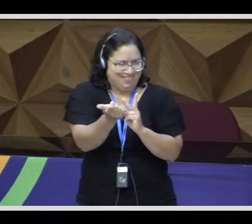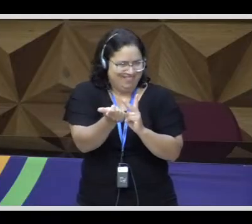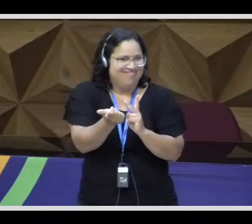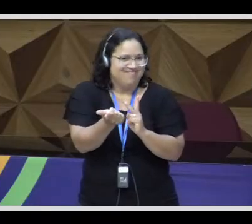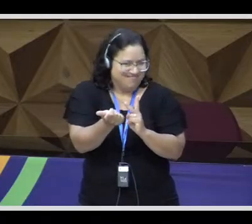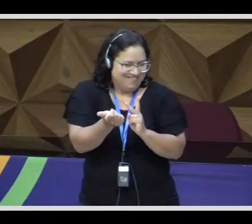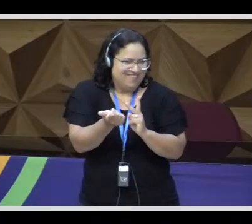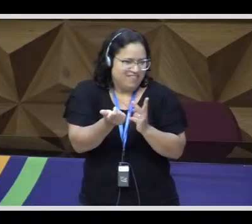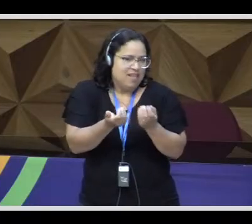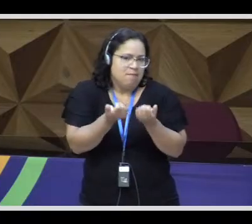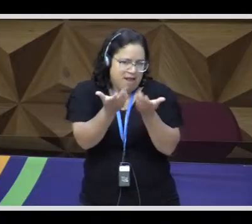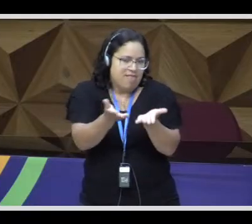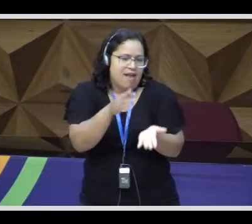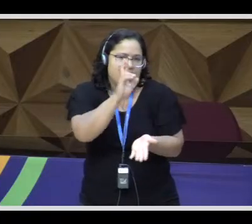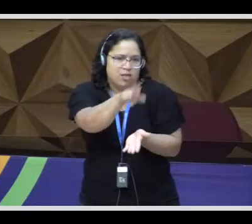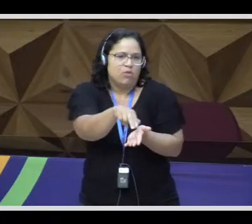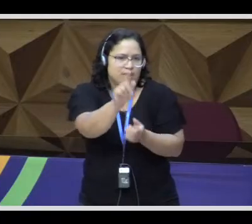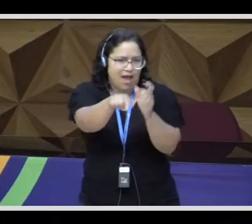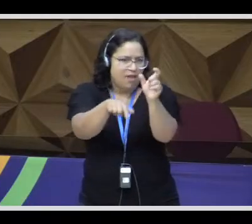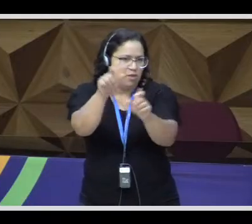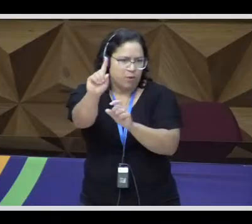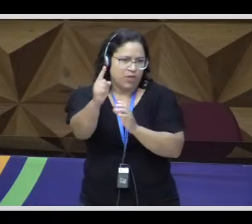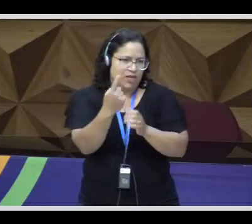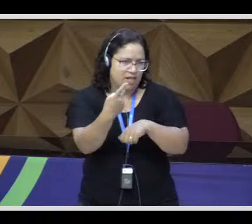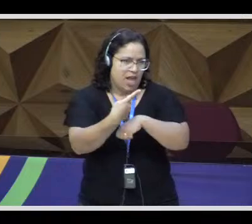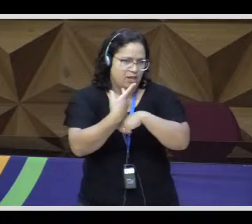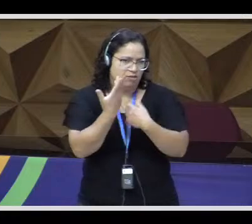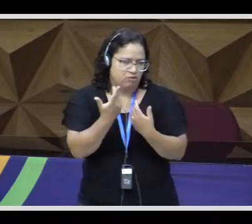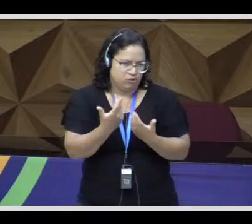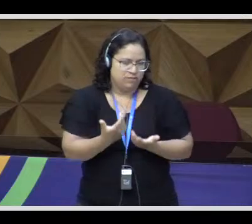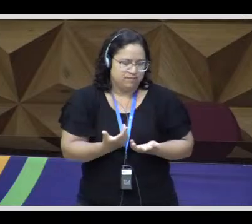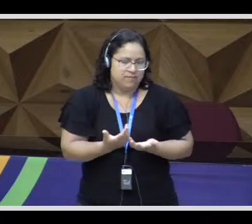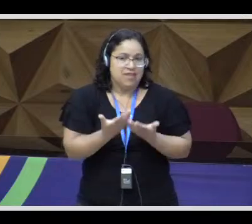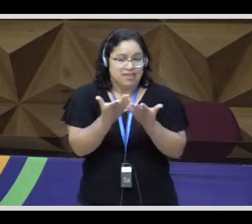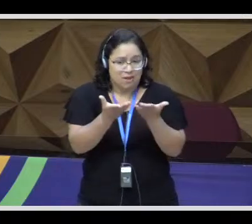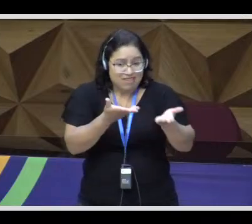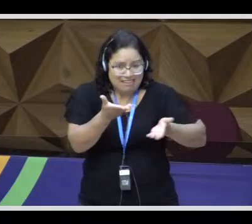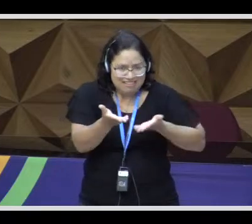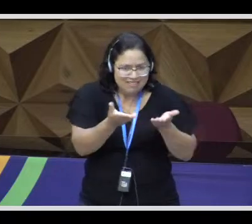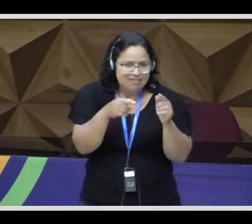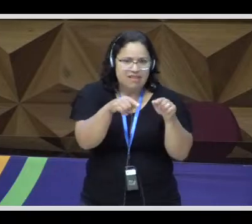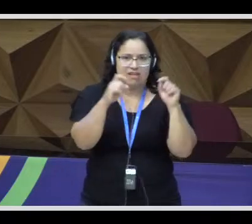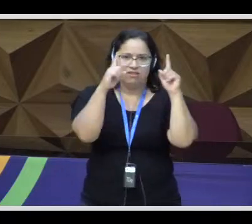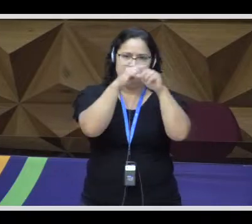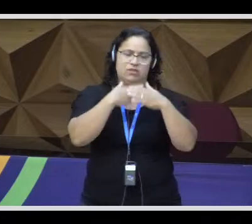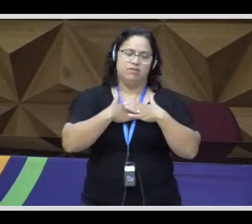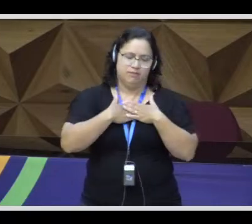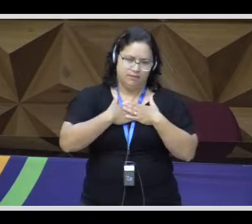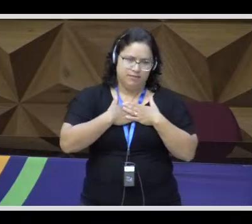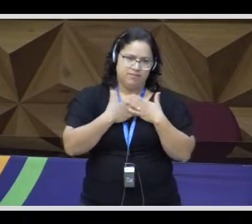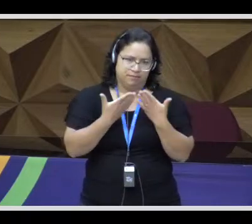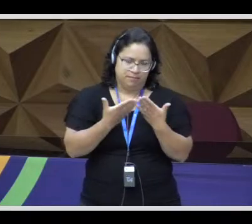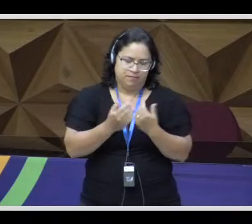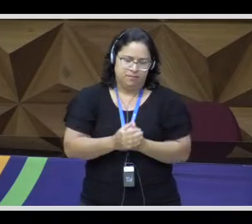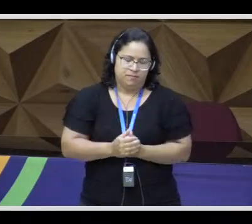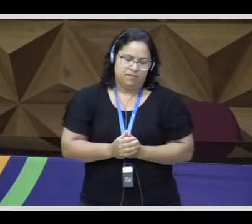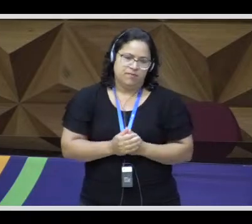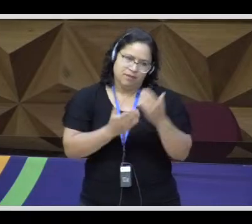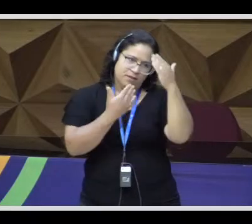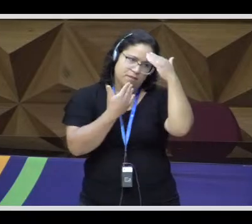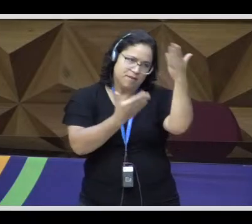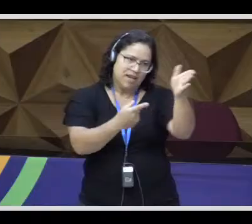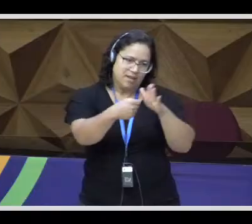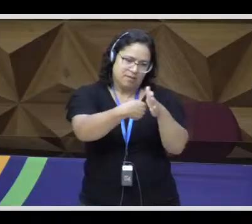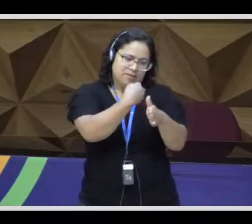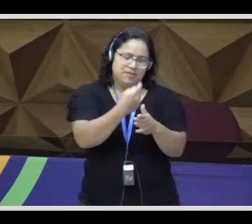outcomes to the client. So, you know, dealing with all that was really hard for me, at least in the beginning. Thank